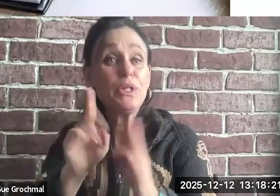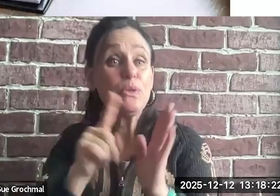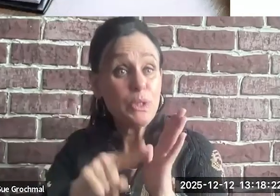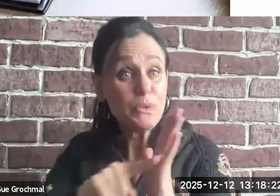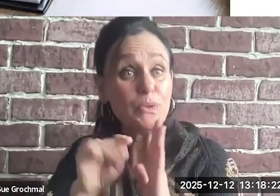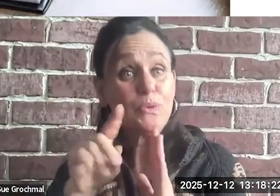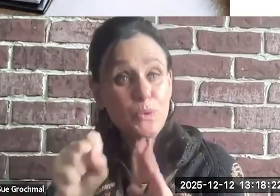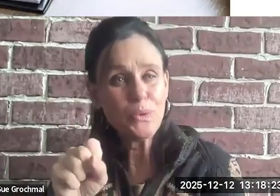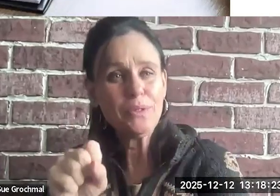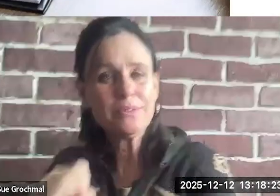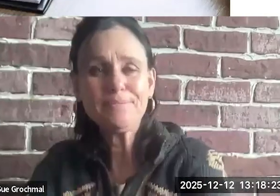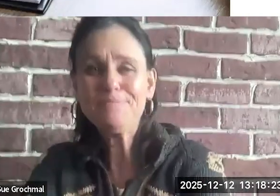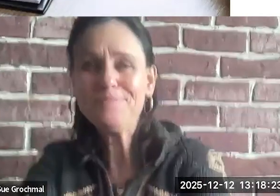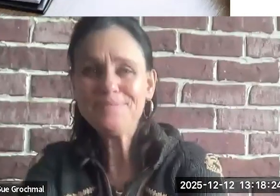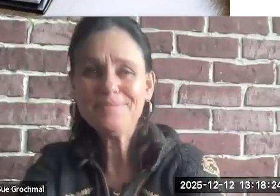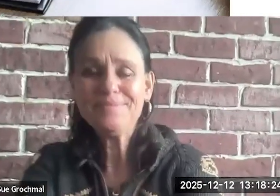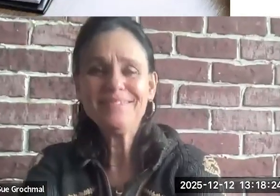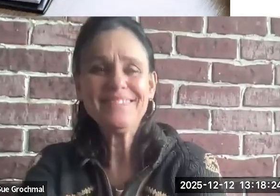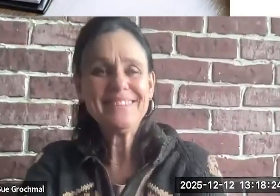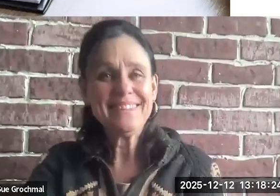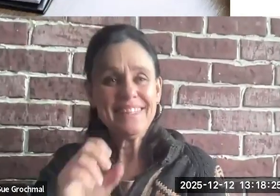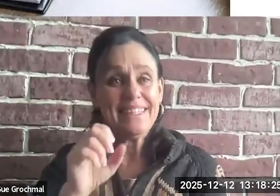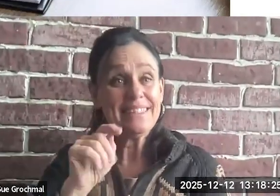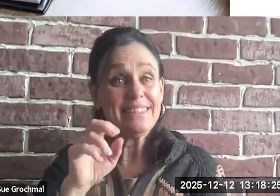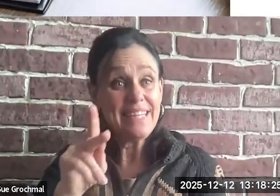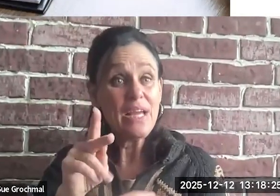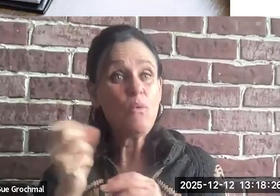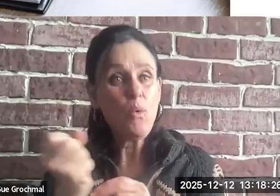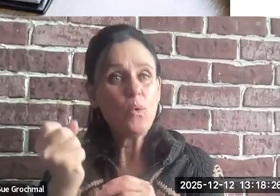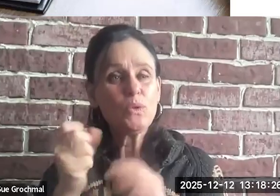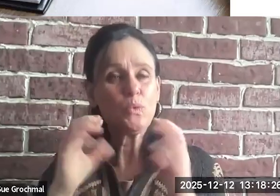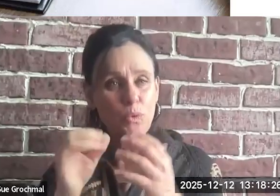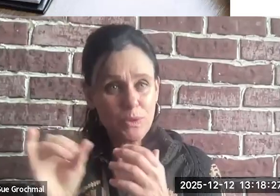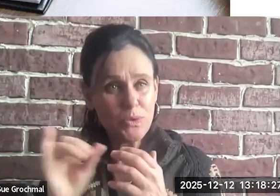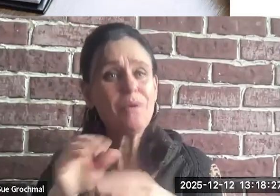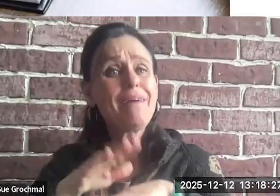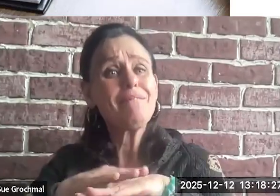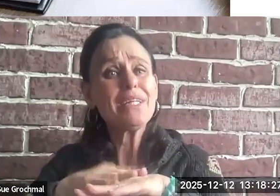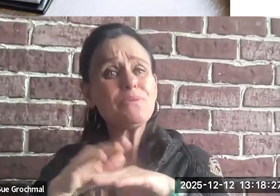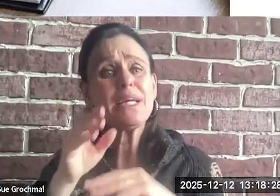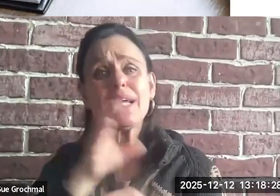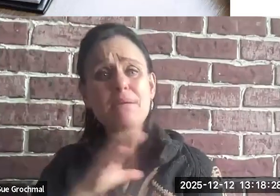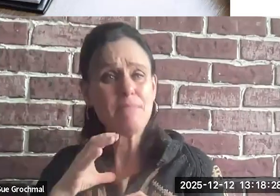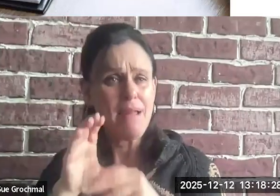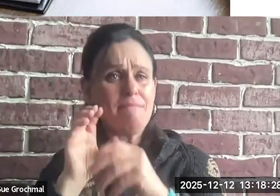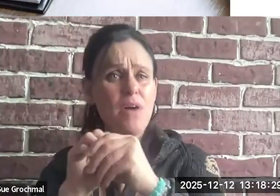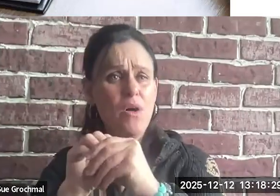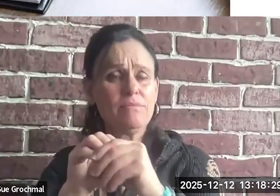with networking and consultation with stakeholder groups. But also, we really want the advisory committee to be involved in